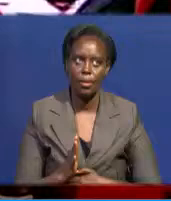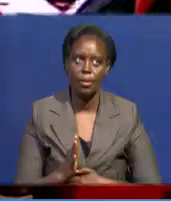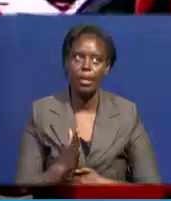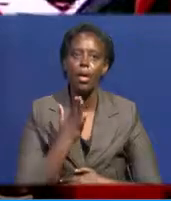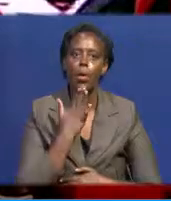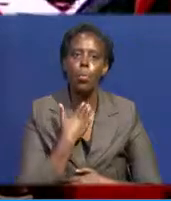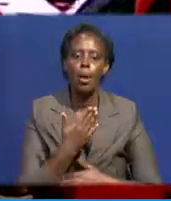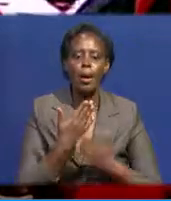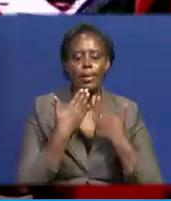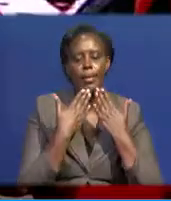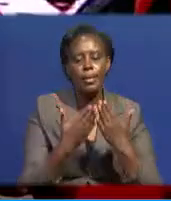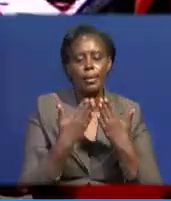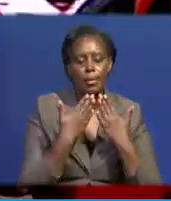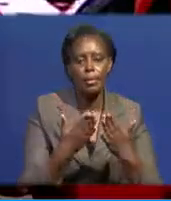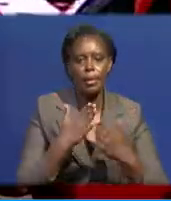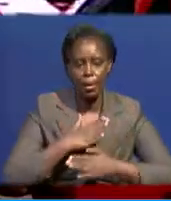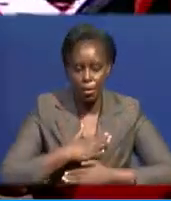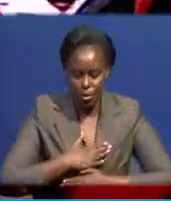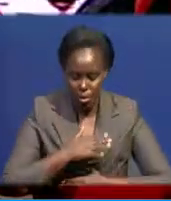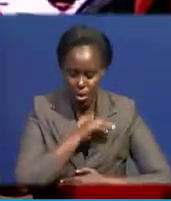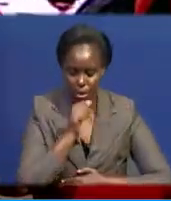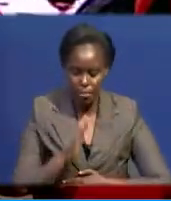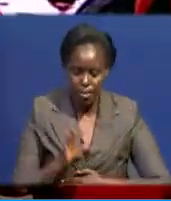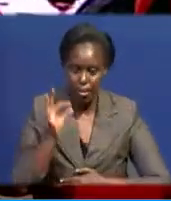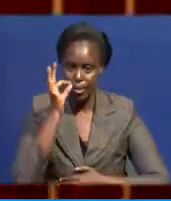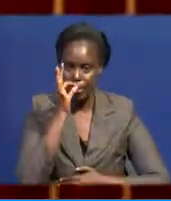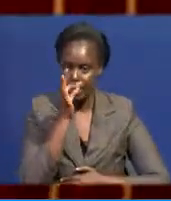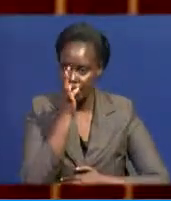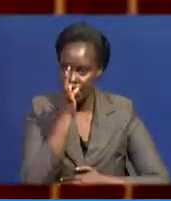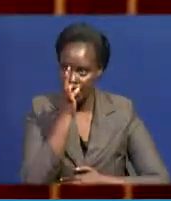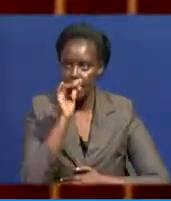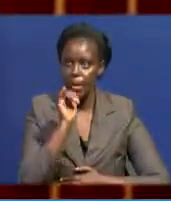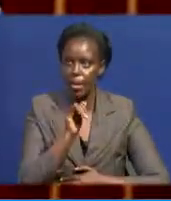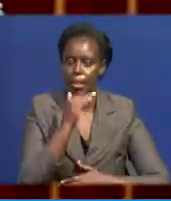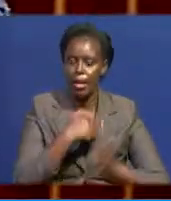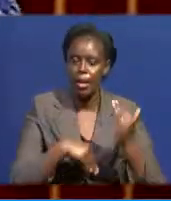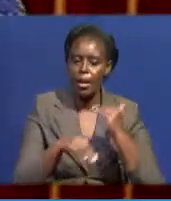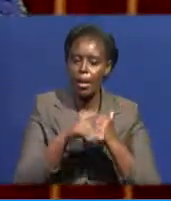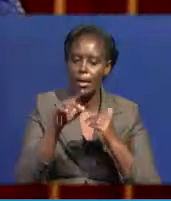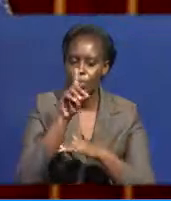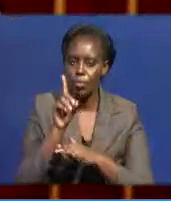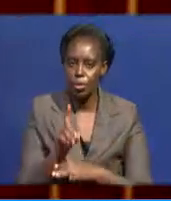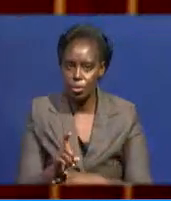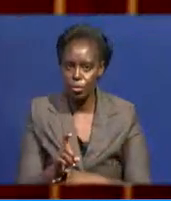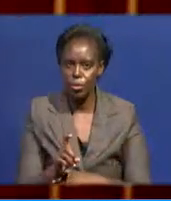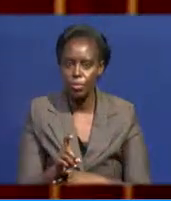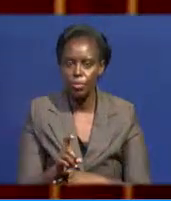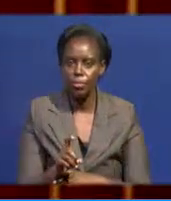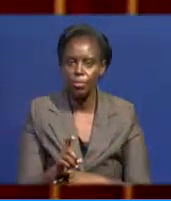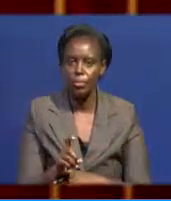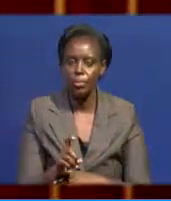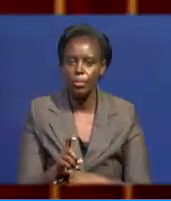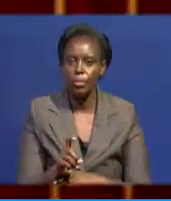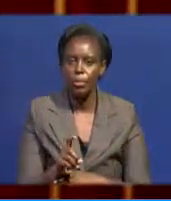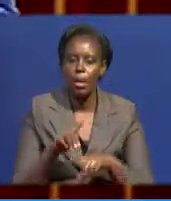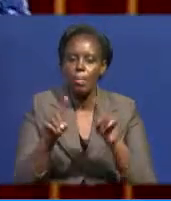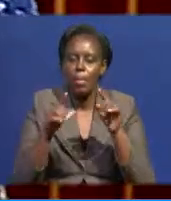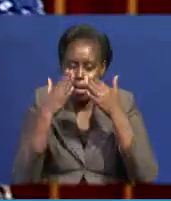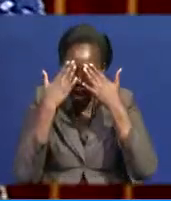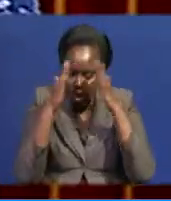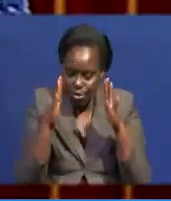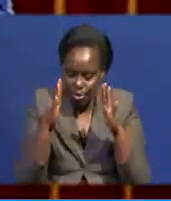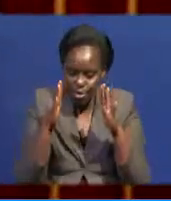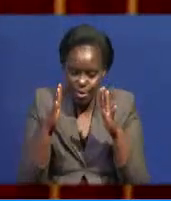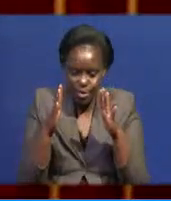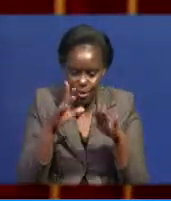I want to thank the Honorable Senator for Nyeri for that supplementary question. Although I don't know whether the